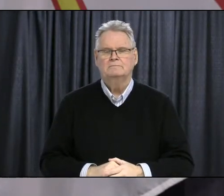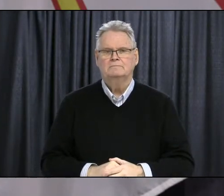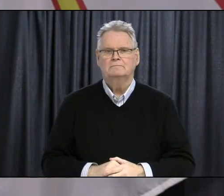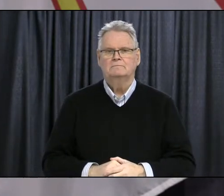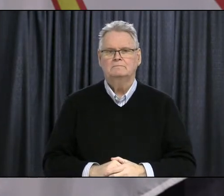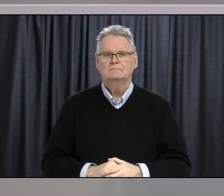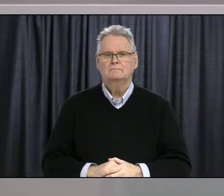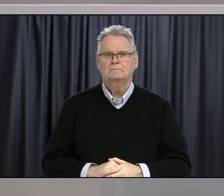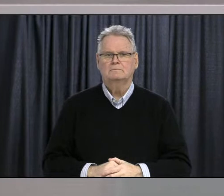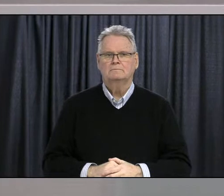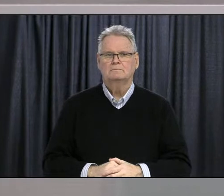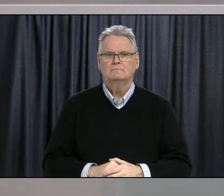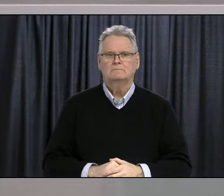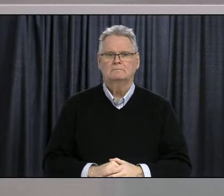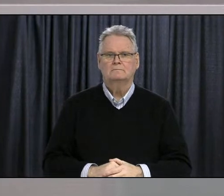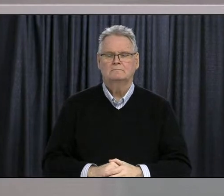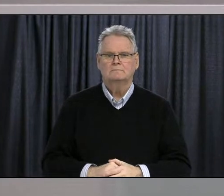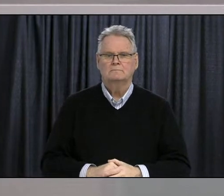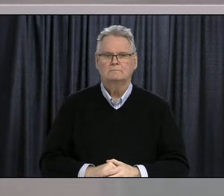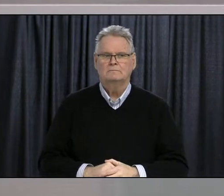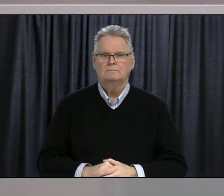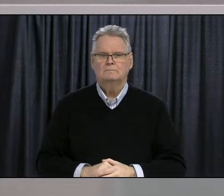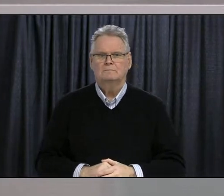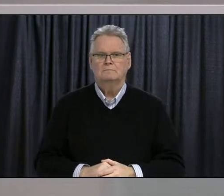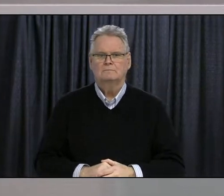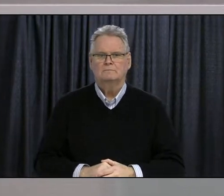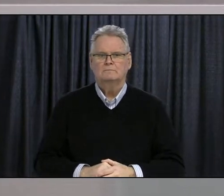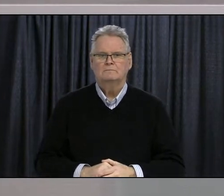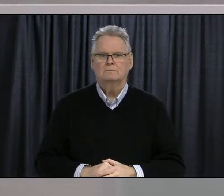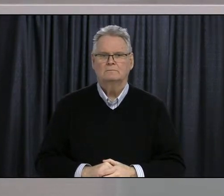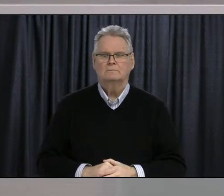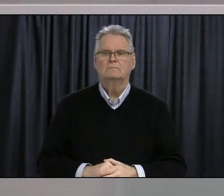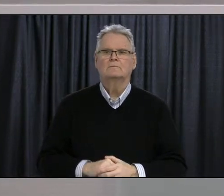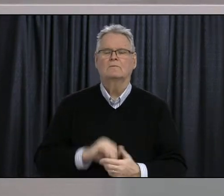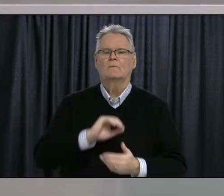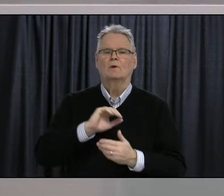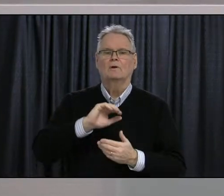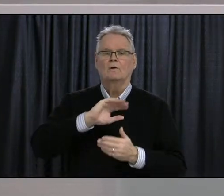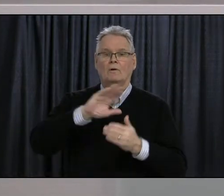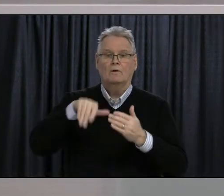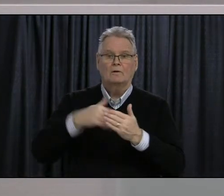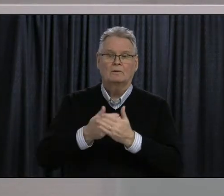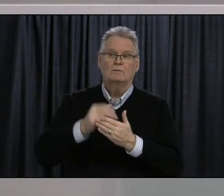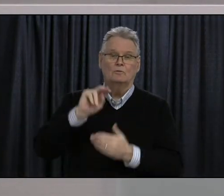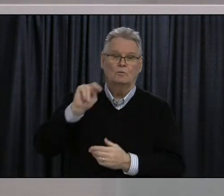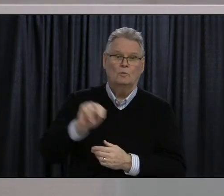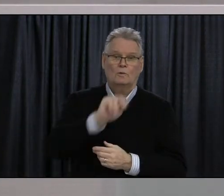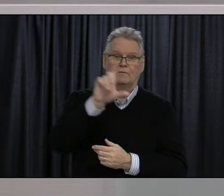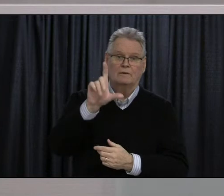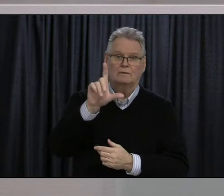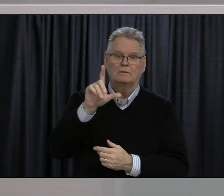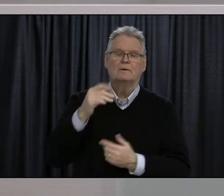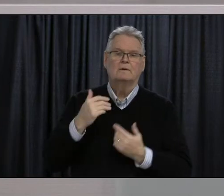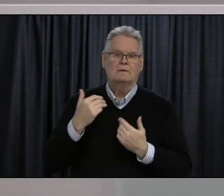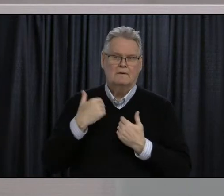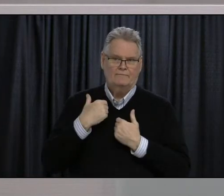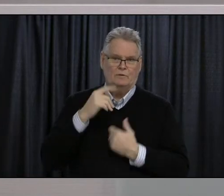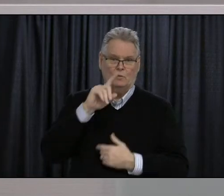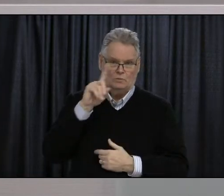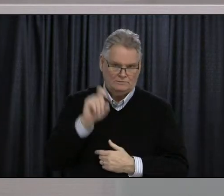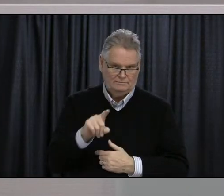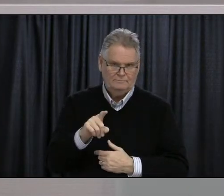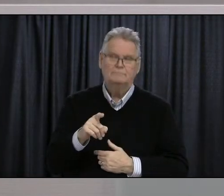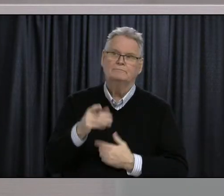you. Elizabeth Witten with All Newfoundland Labrador. Do you have a final question? Yes. With Memorial